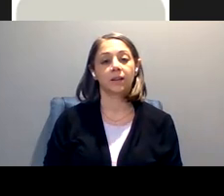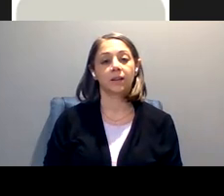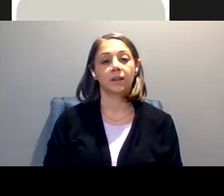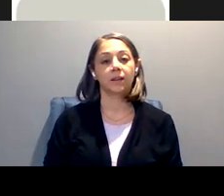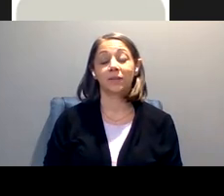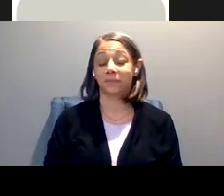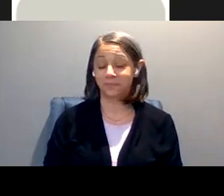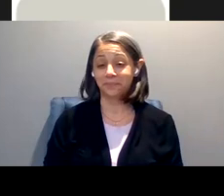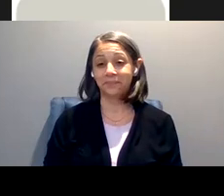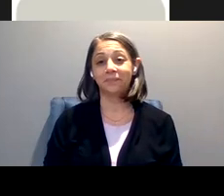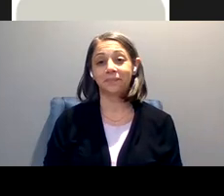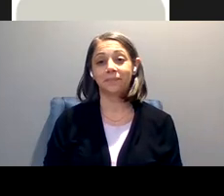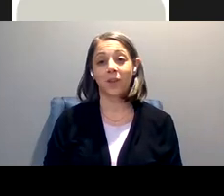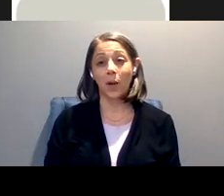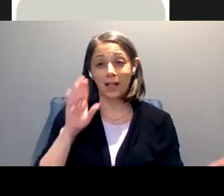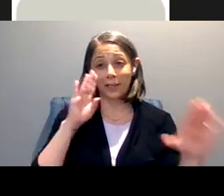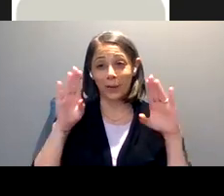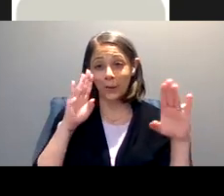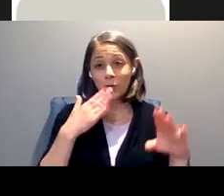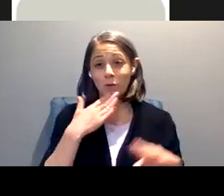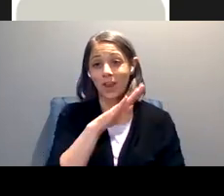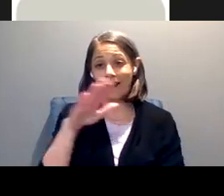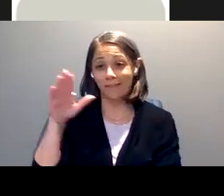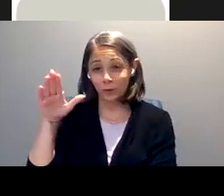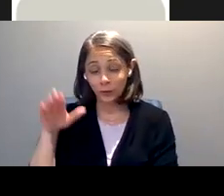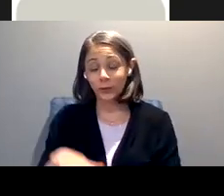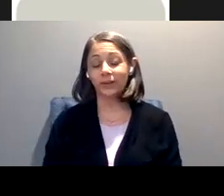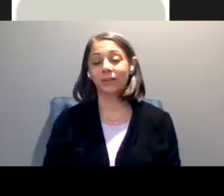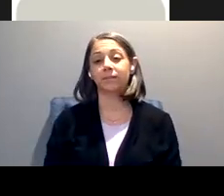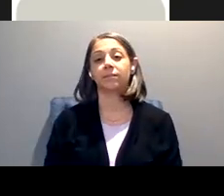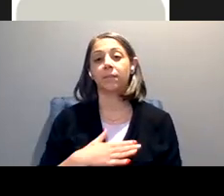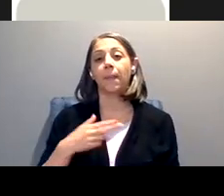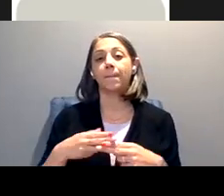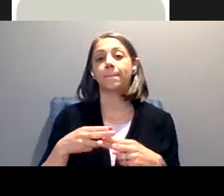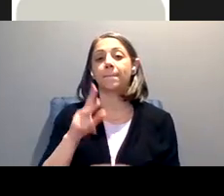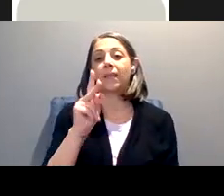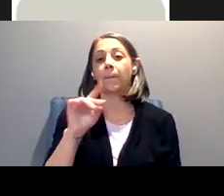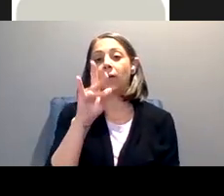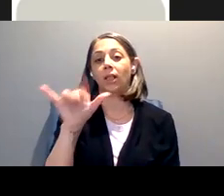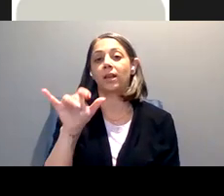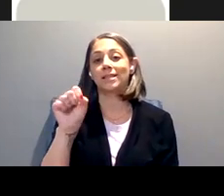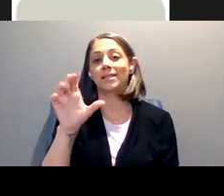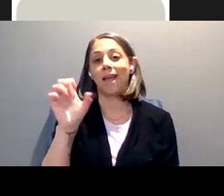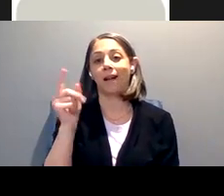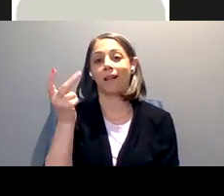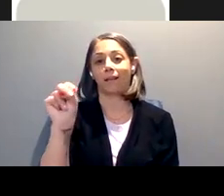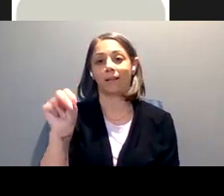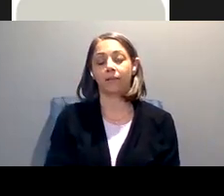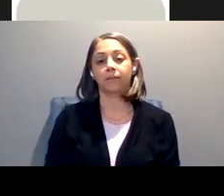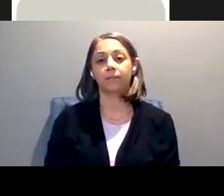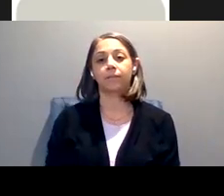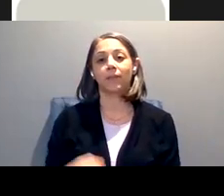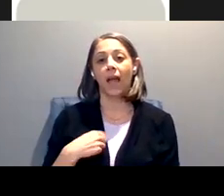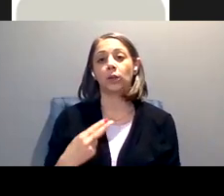All right. So hello, good afternoon. My name is Kimberly Scanlon. I